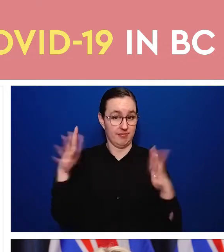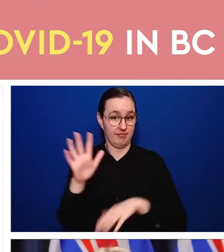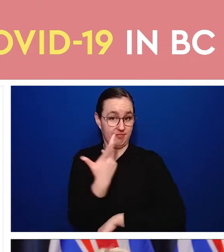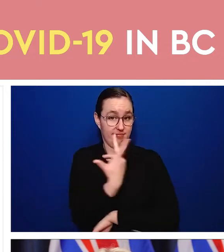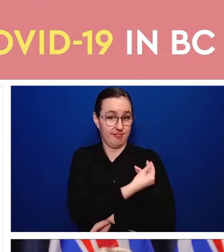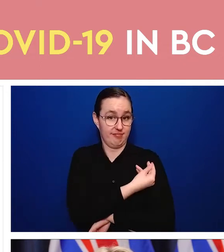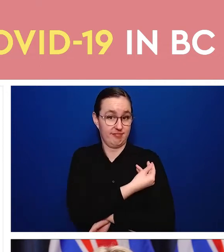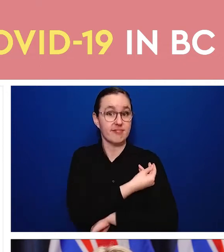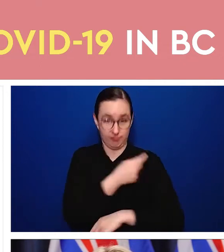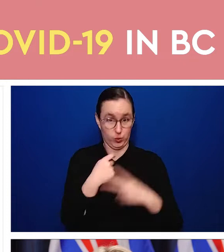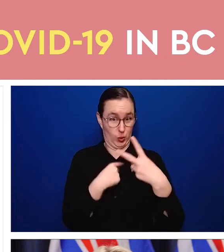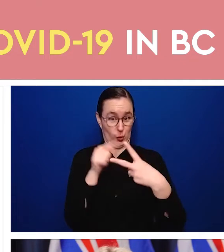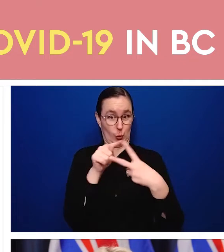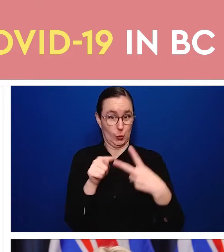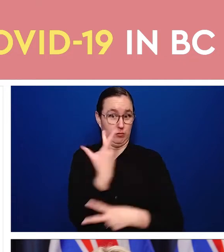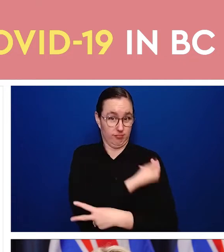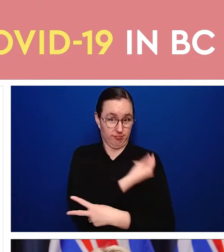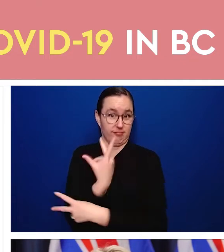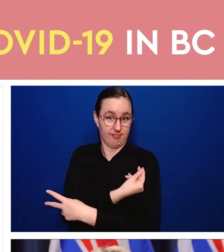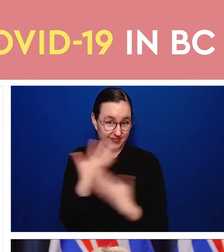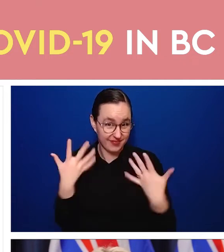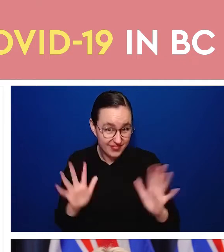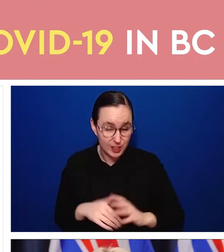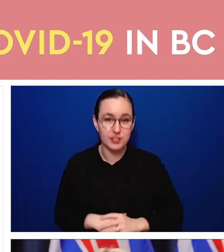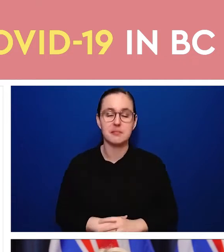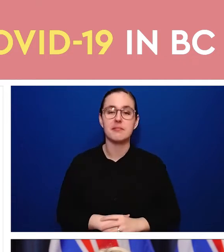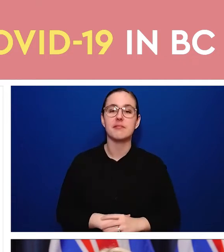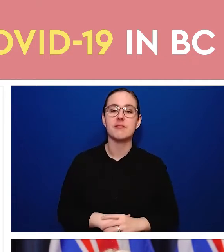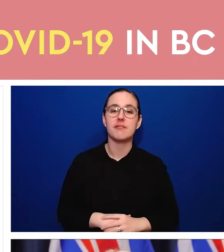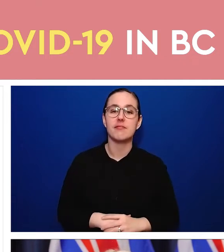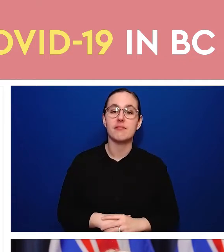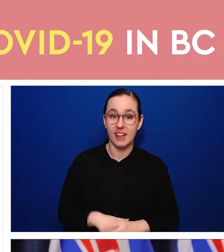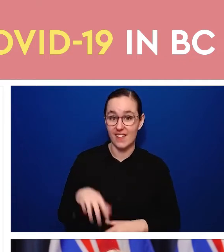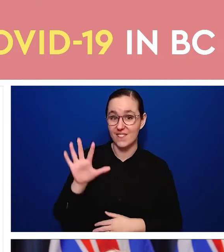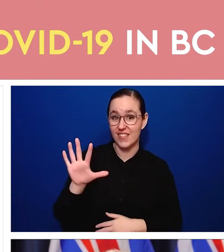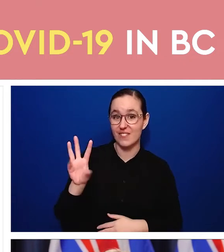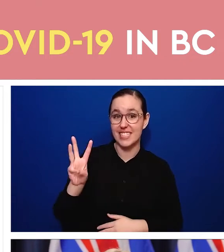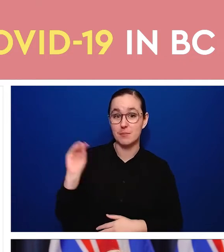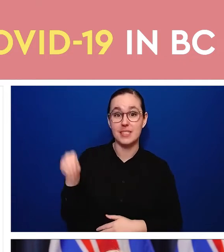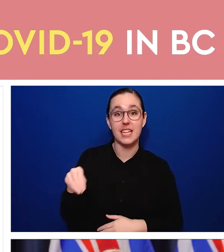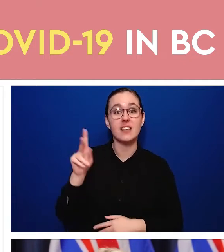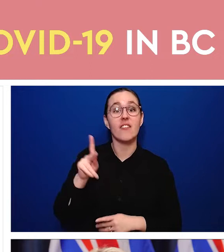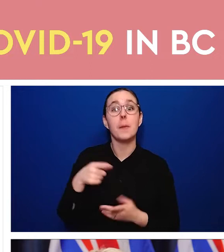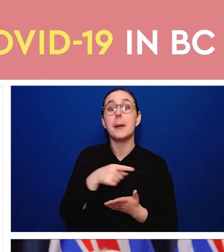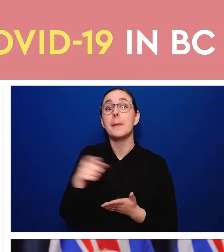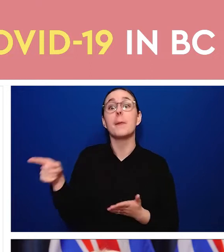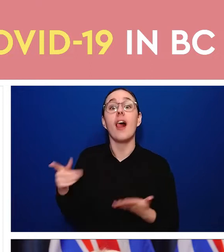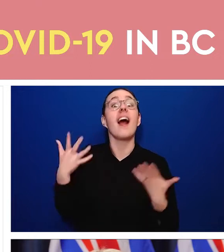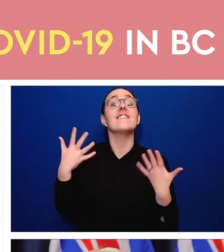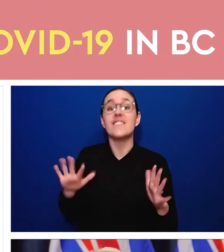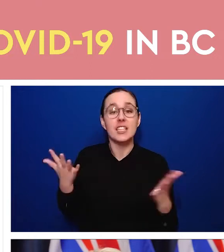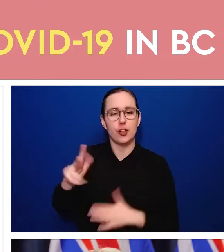about 56% of people have received that important booster dose. Our hospitalizations continue to